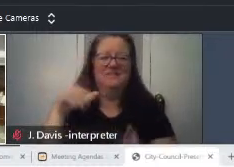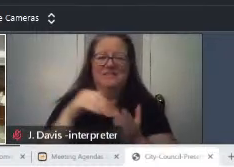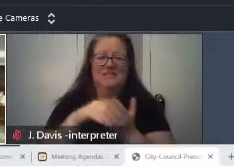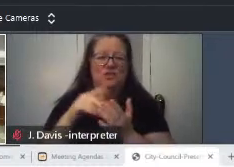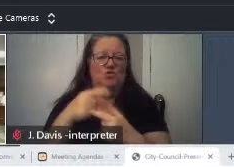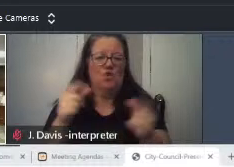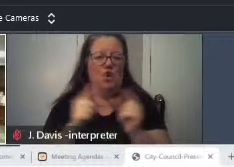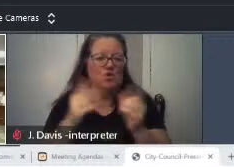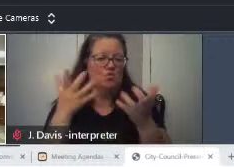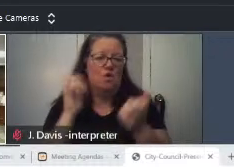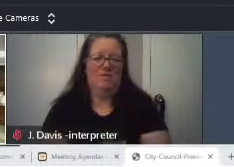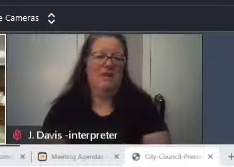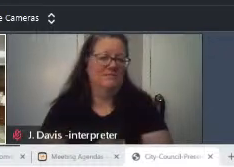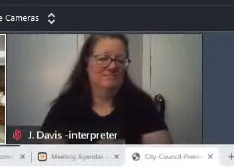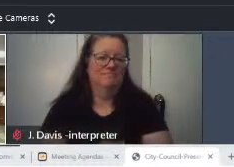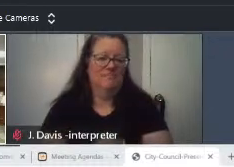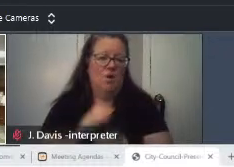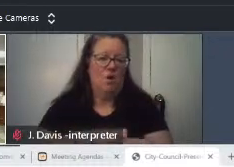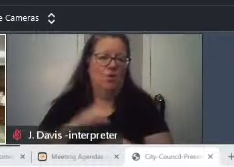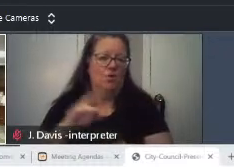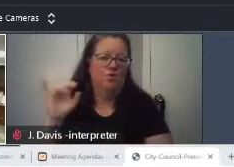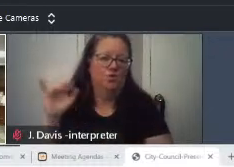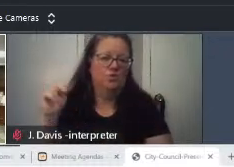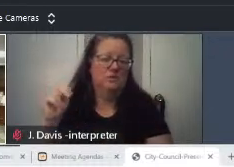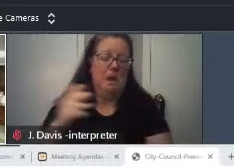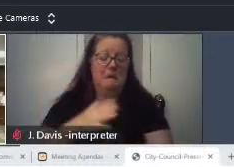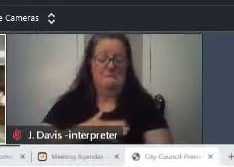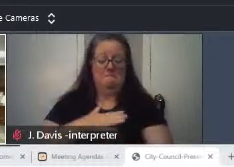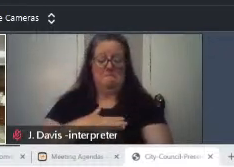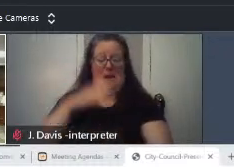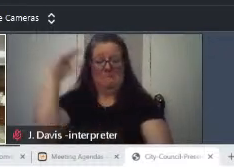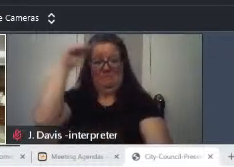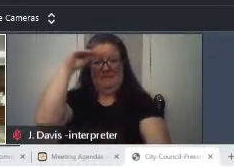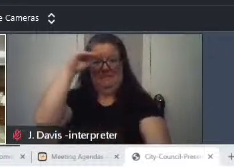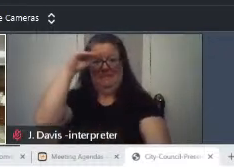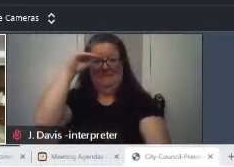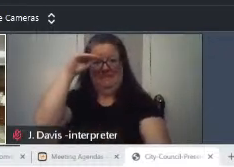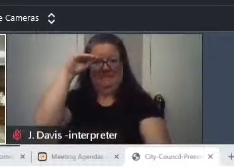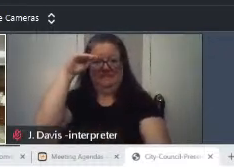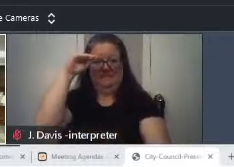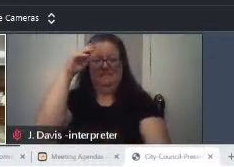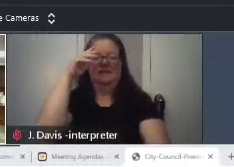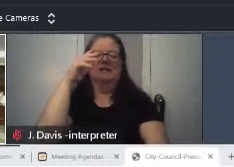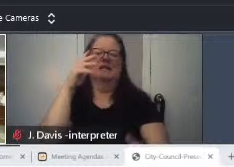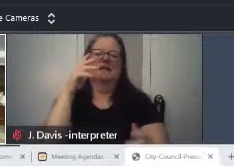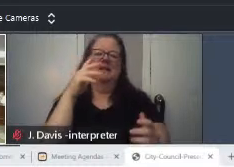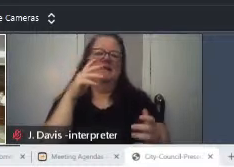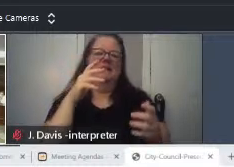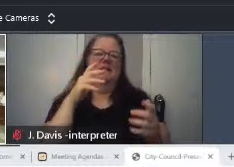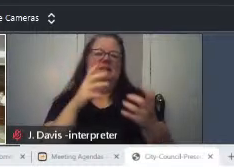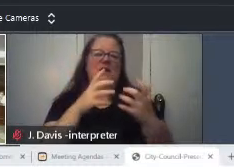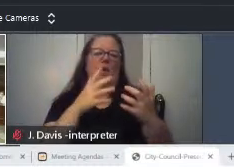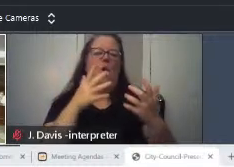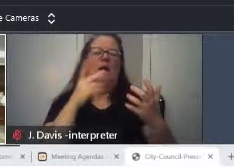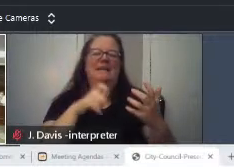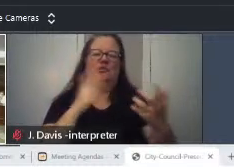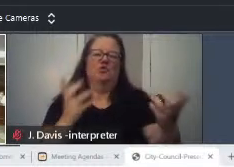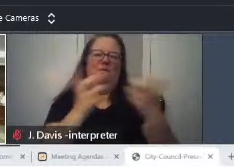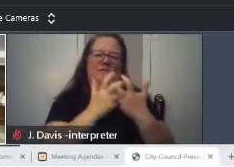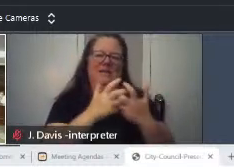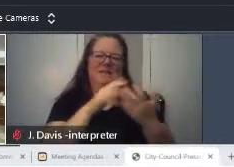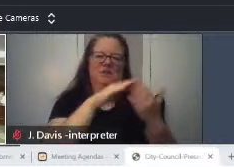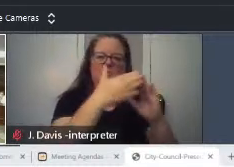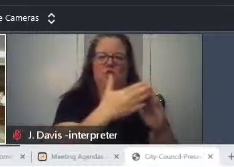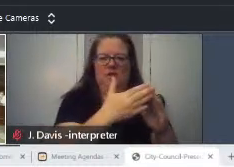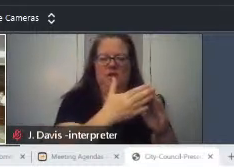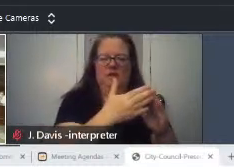Union. So in my mind, this project sort of fits with the community and what would work. So I think it does make